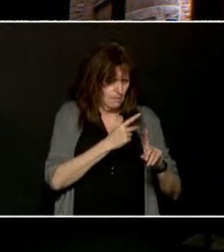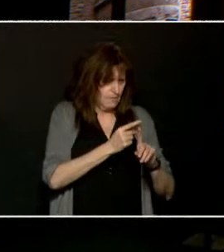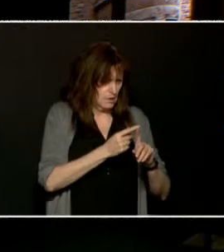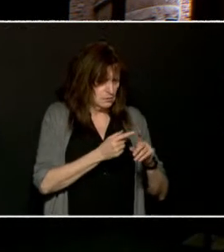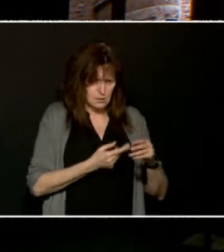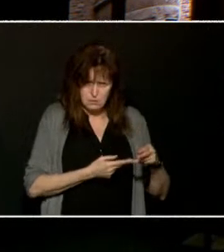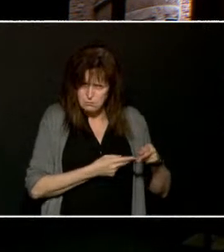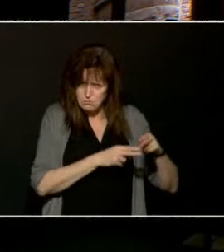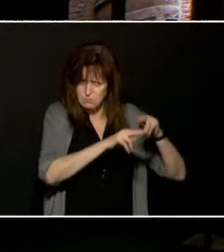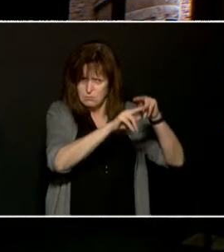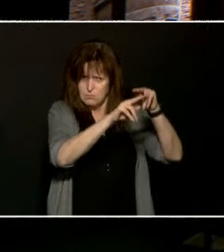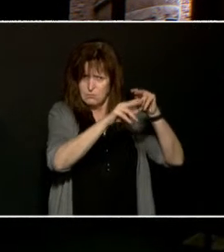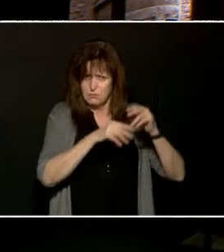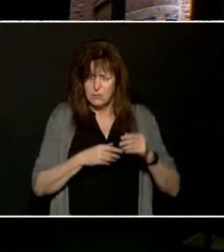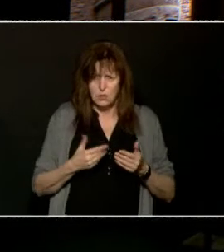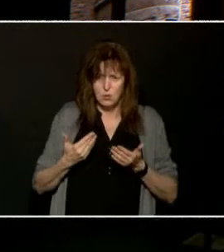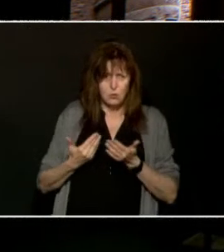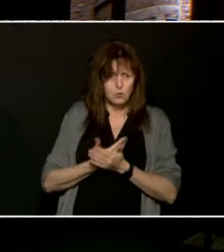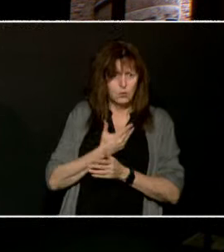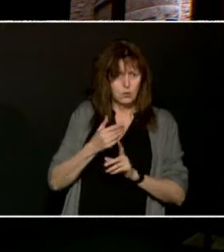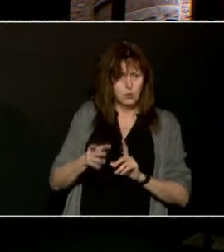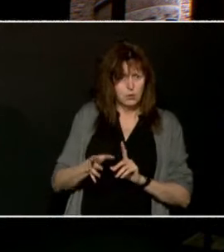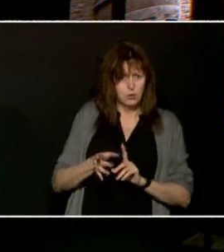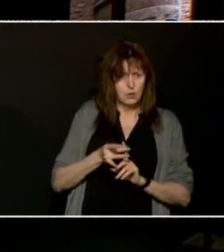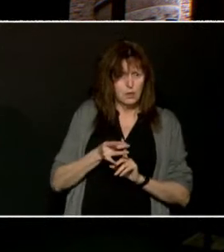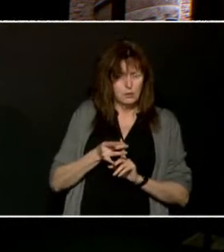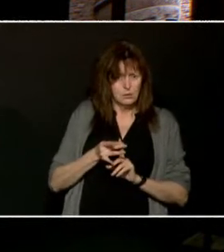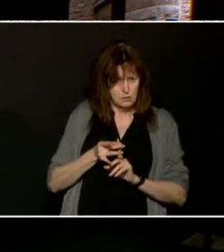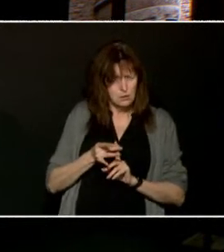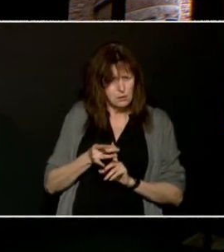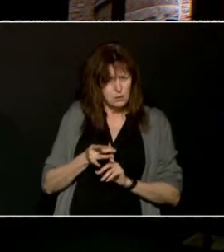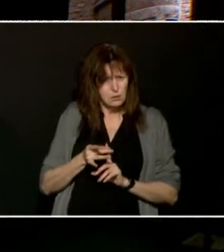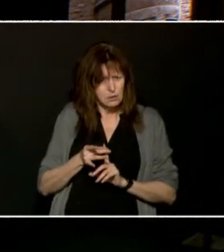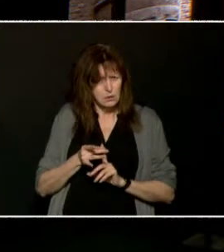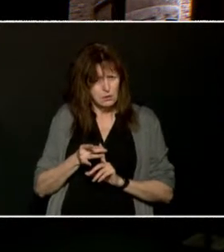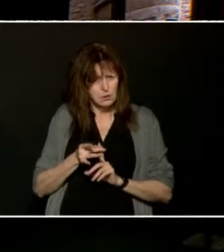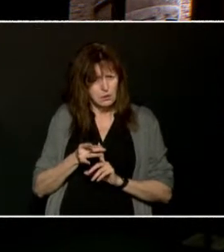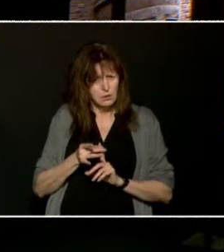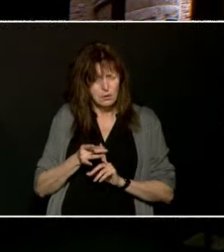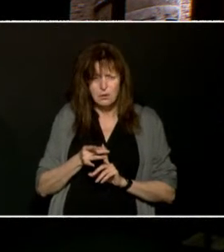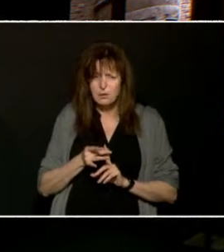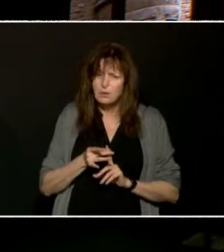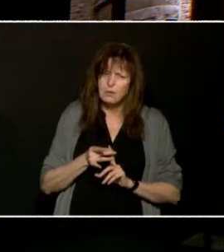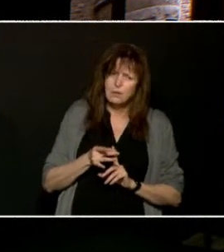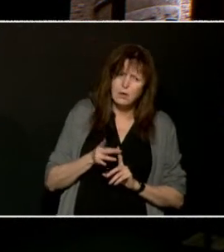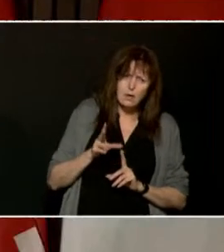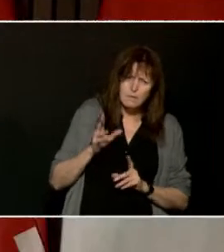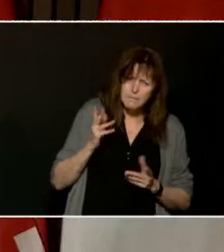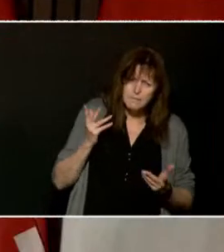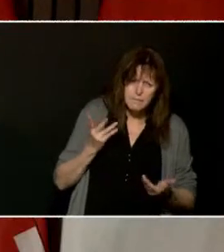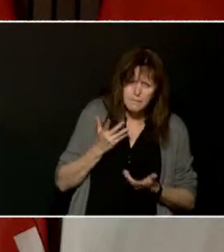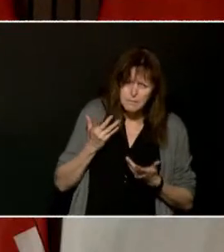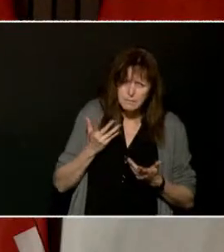cases would be less likely to end in fatalities?